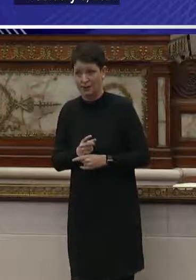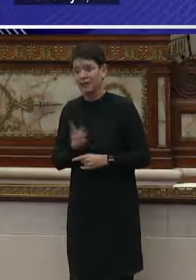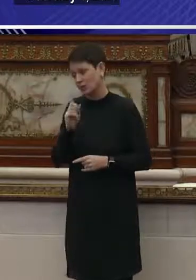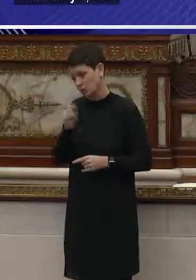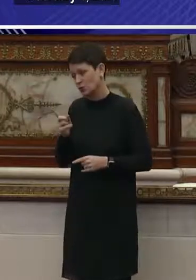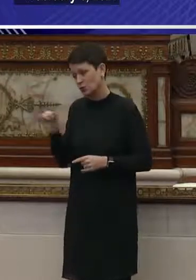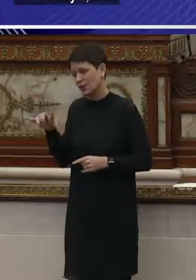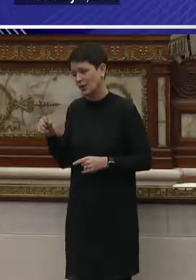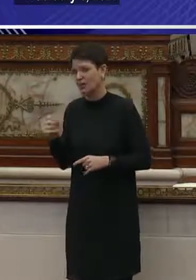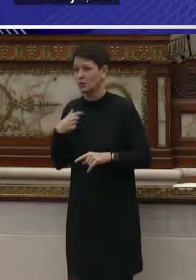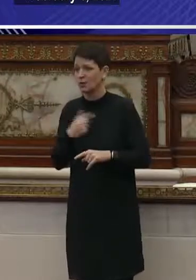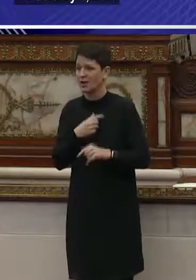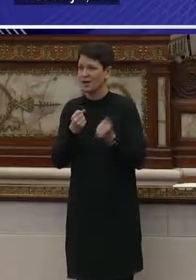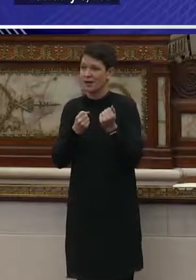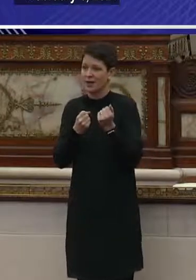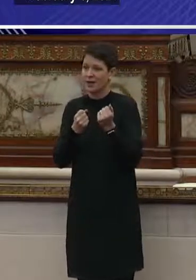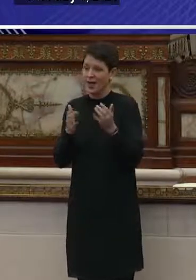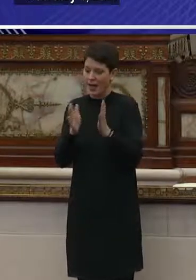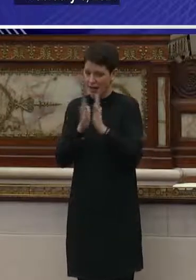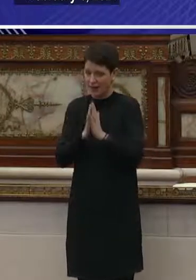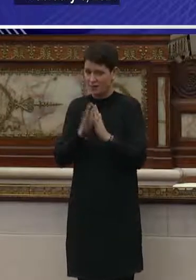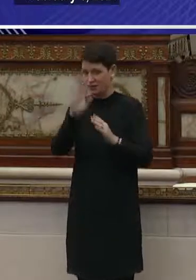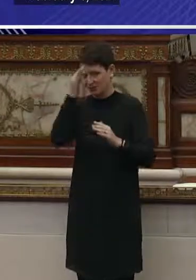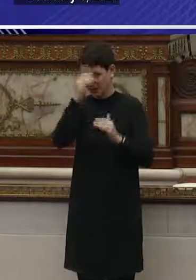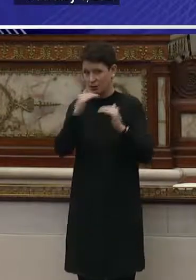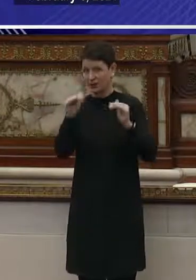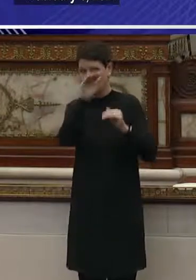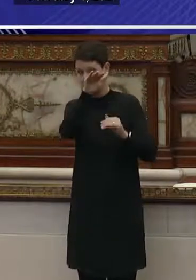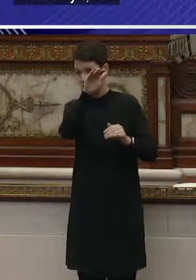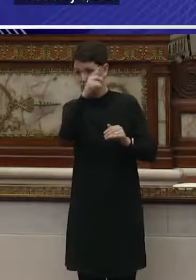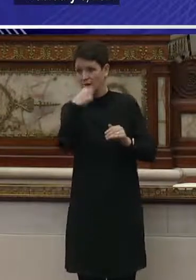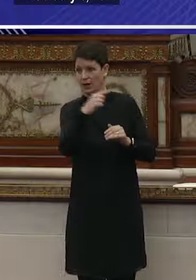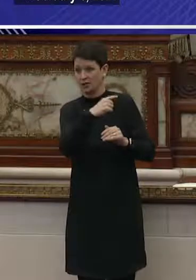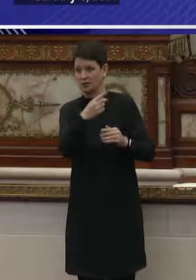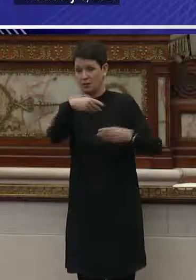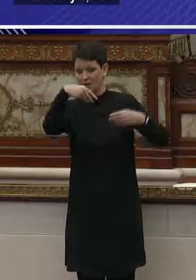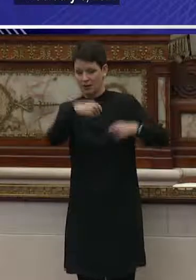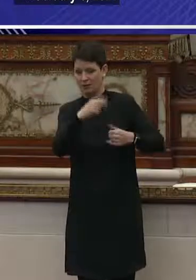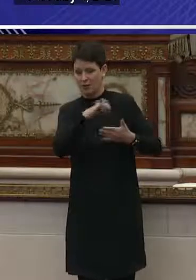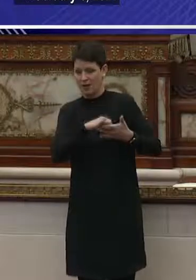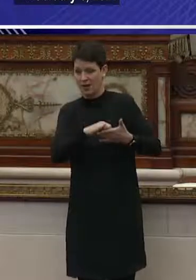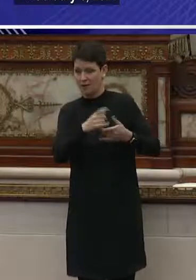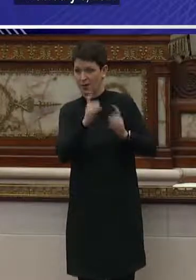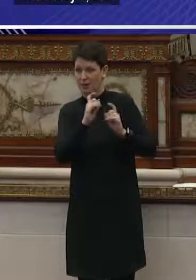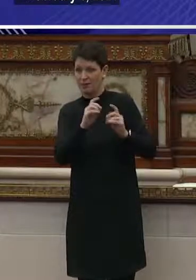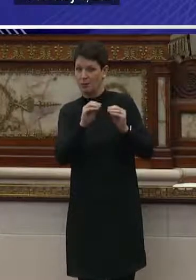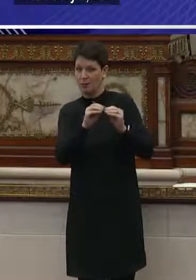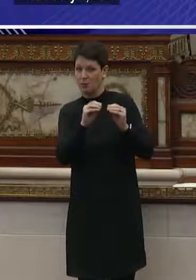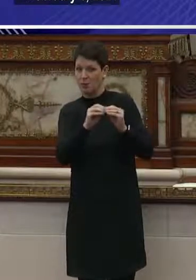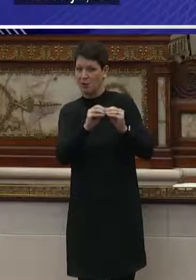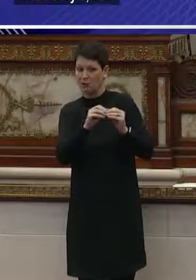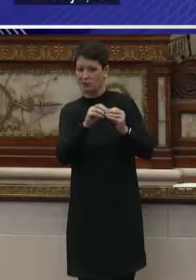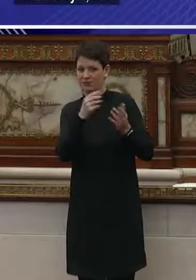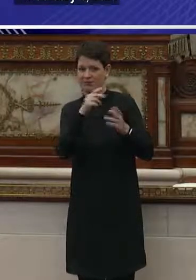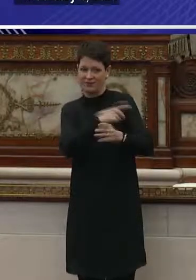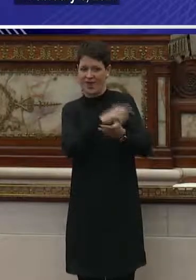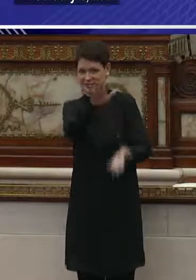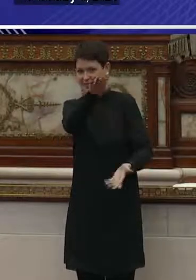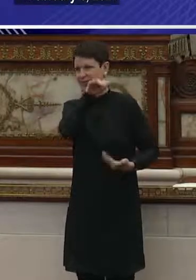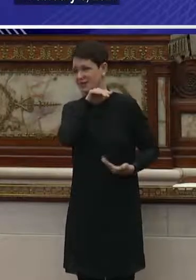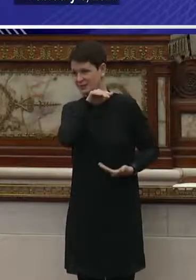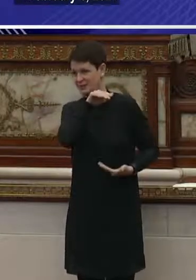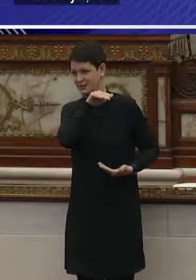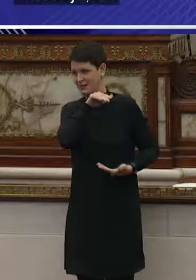true. And we have advocated at the federal level for us to be compensated for that by getting more vaccine than